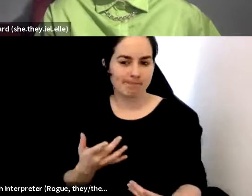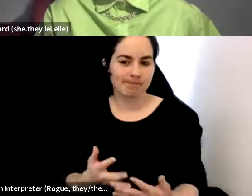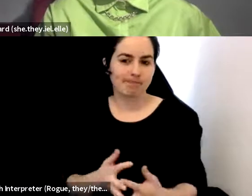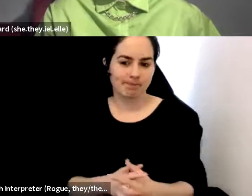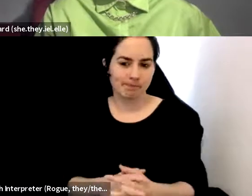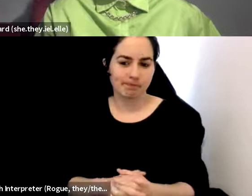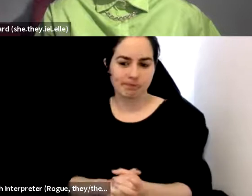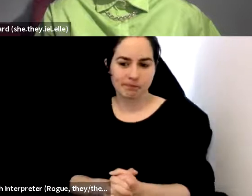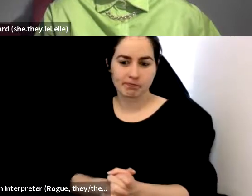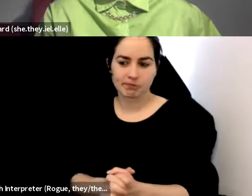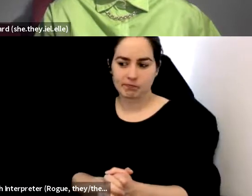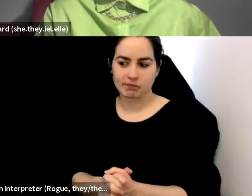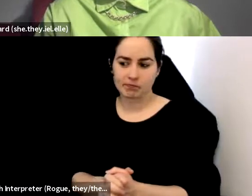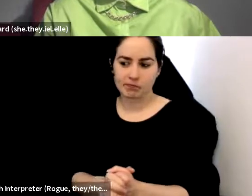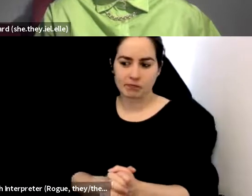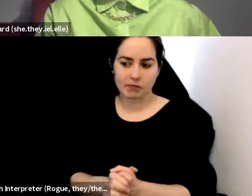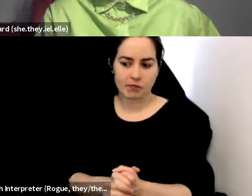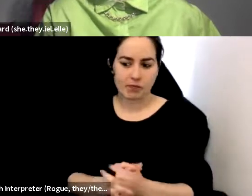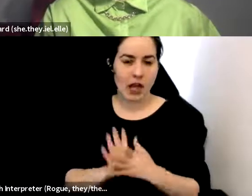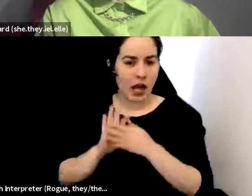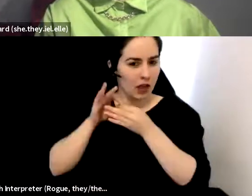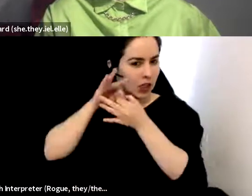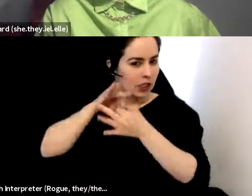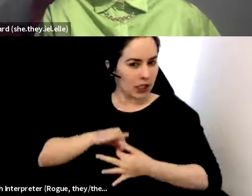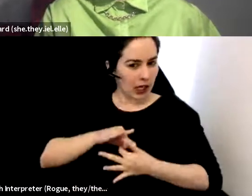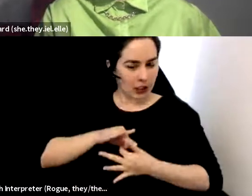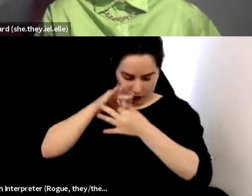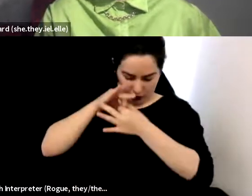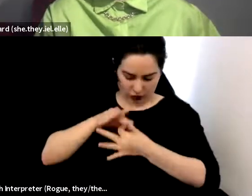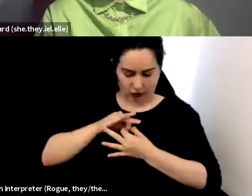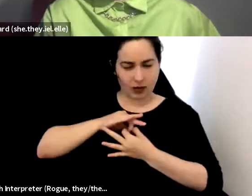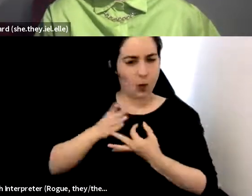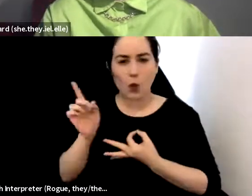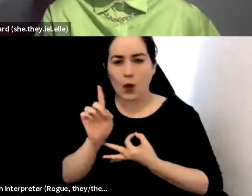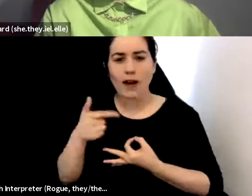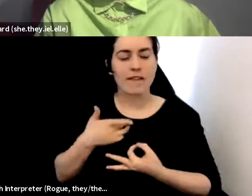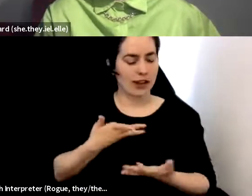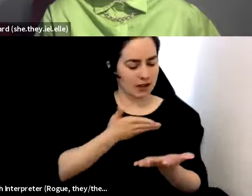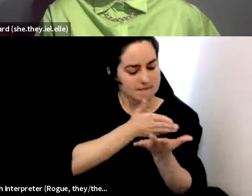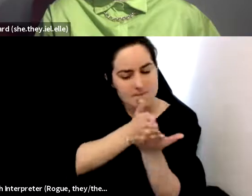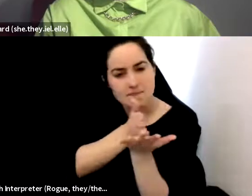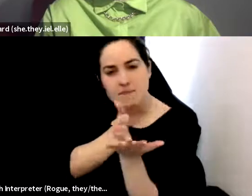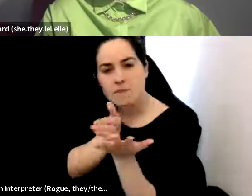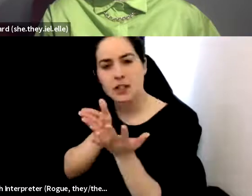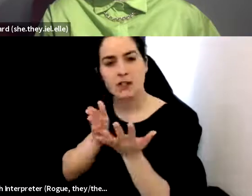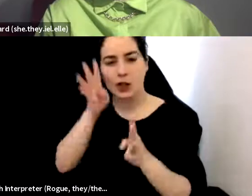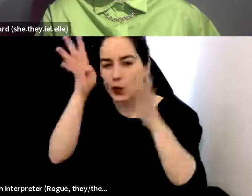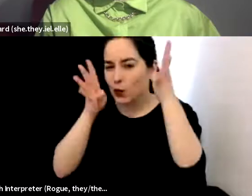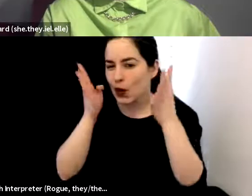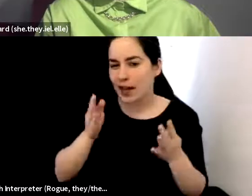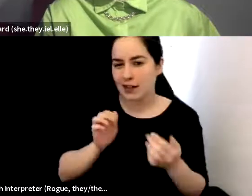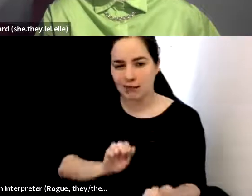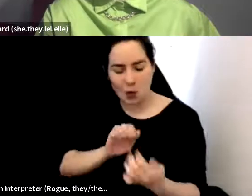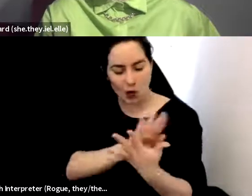to those aspects, to those creative aspects of myself. I find that it's harder to, I mean, obviously